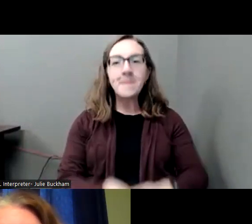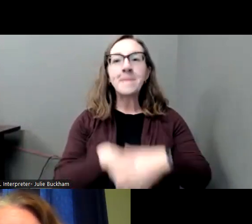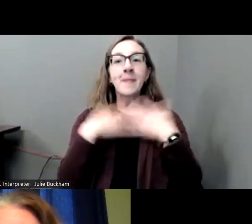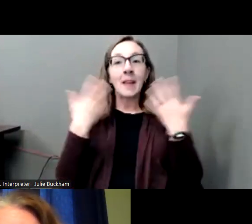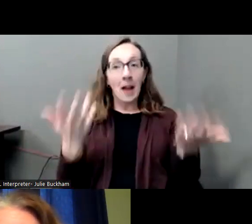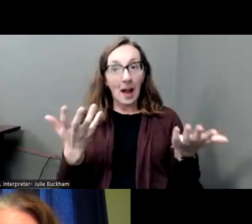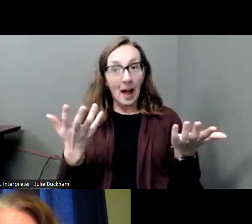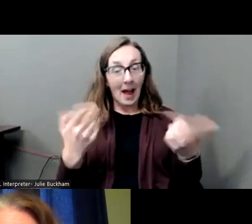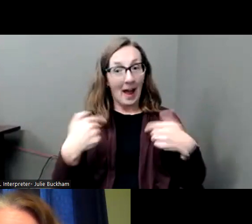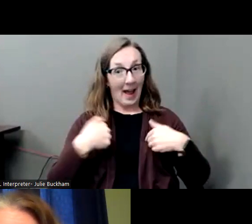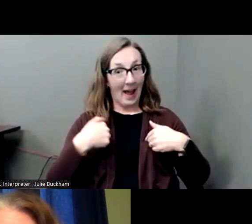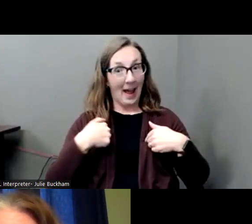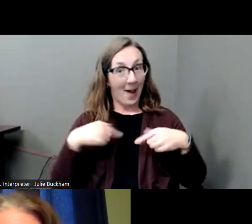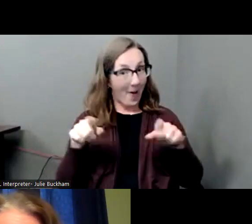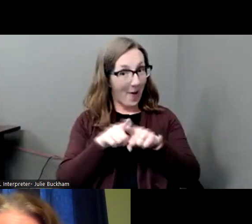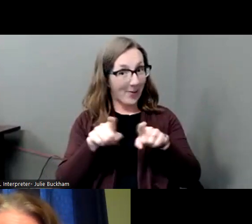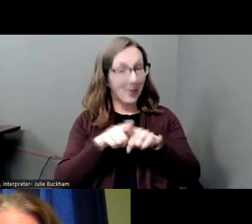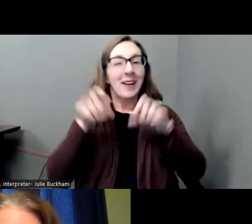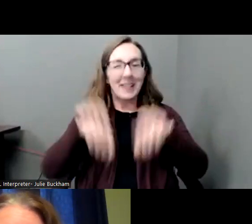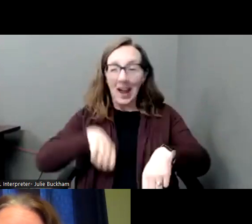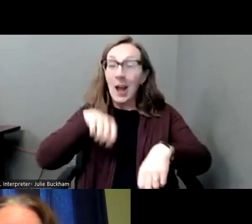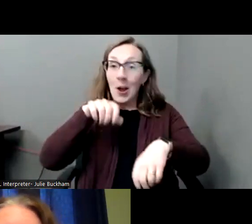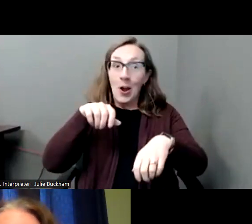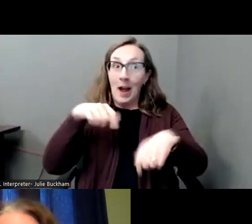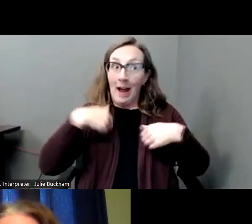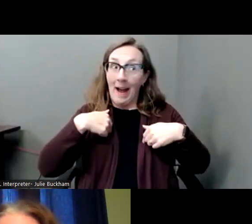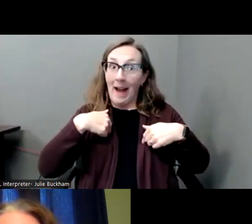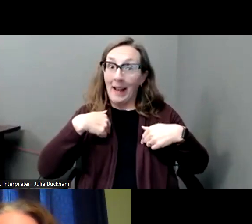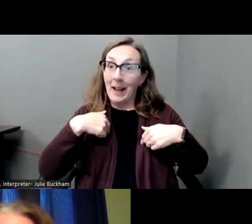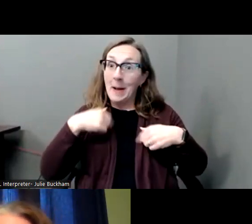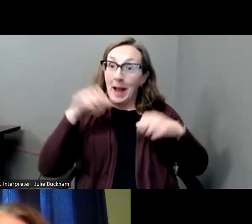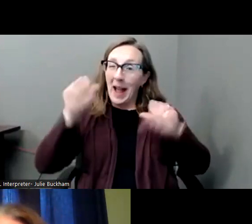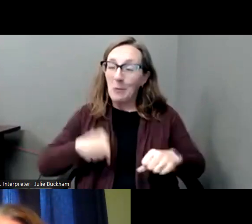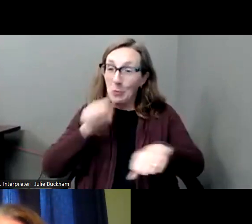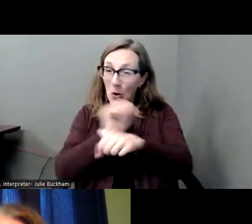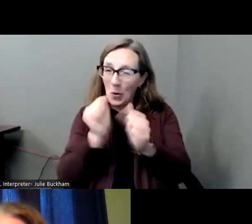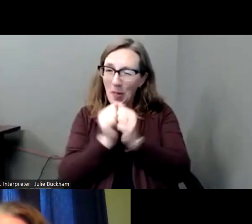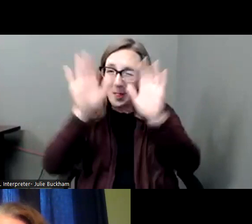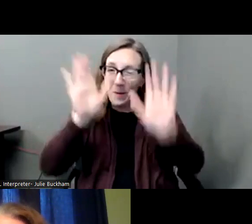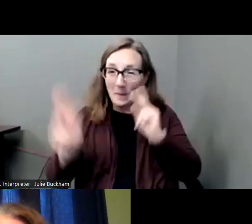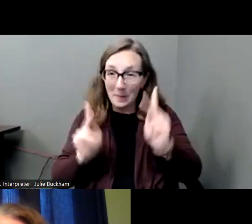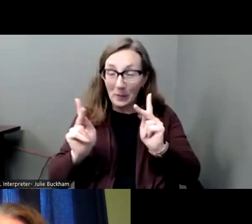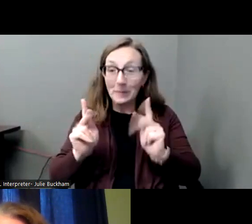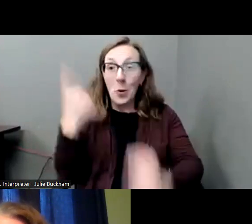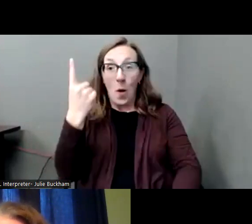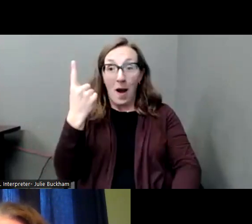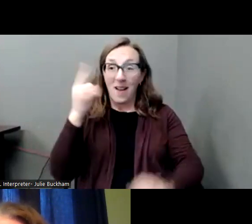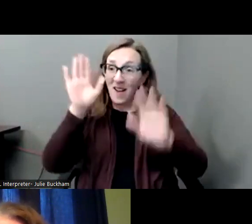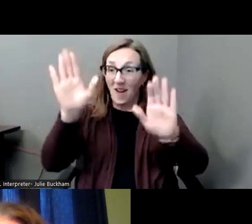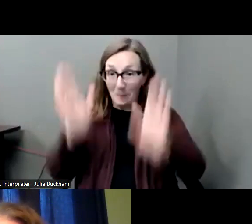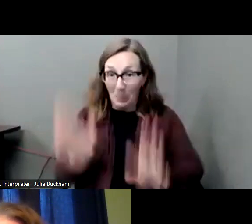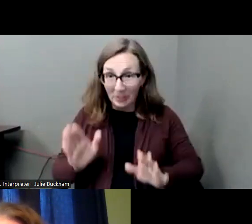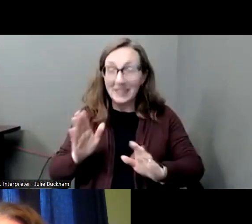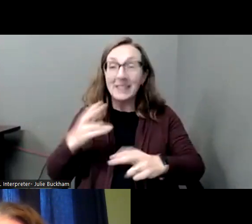And I get the opportunity to work with wonderful people, one of whom is Jeannie Taylor. Jeannie is our advisory